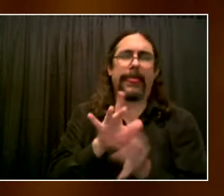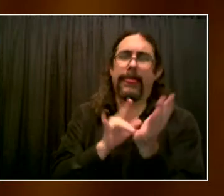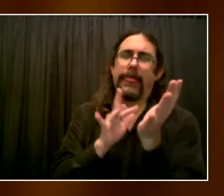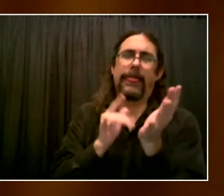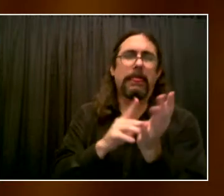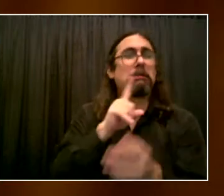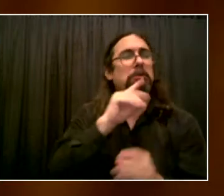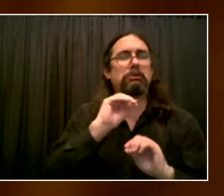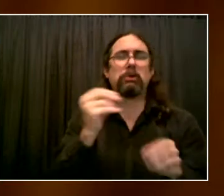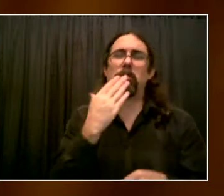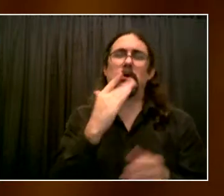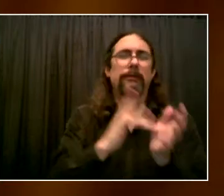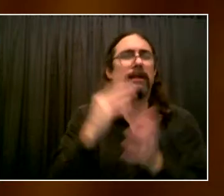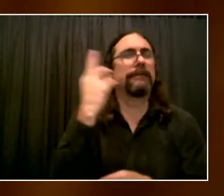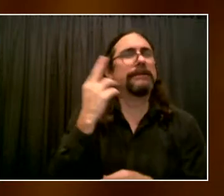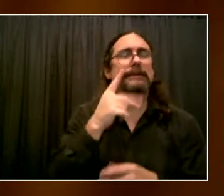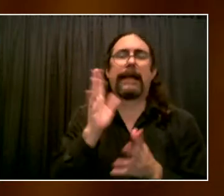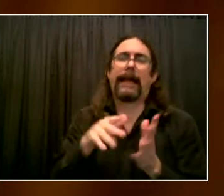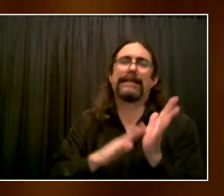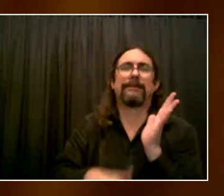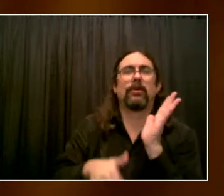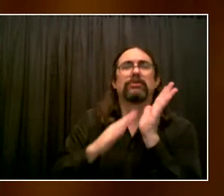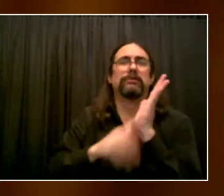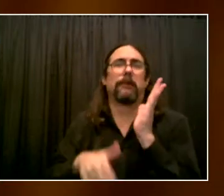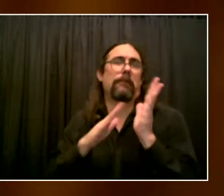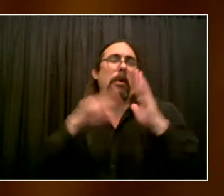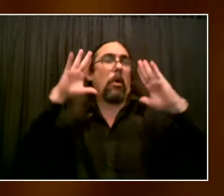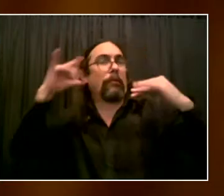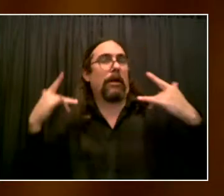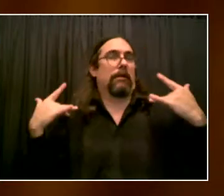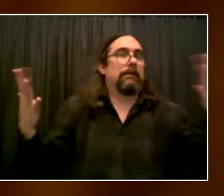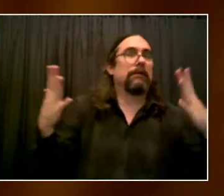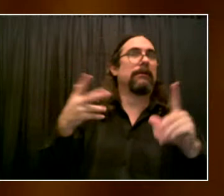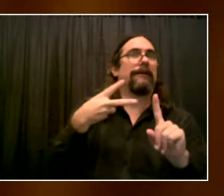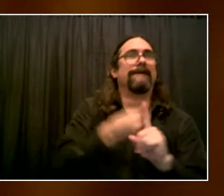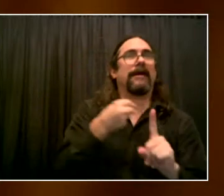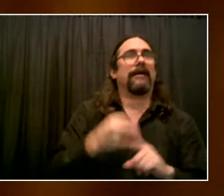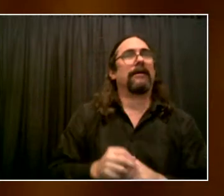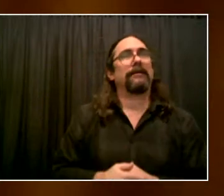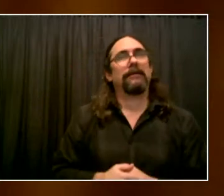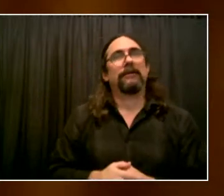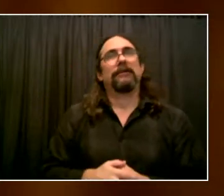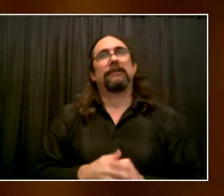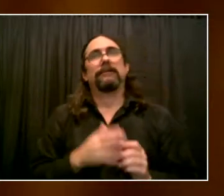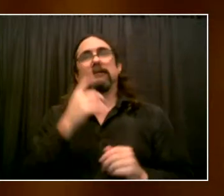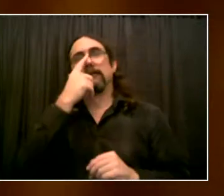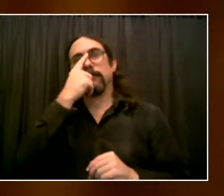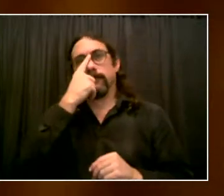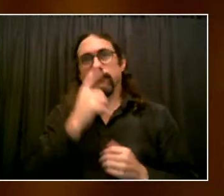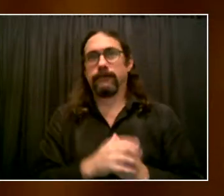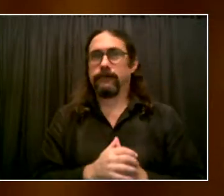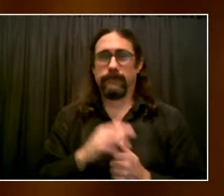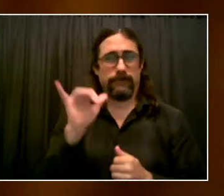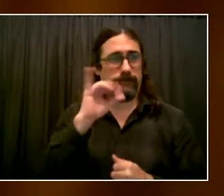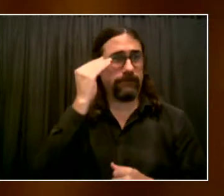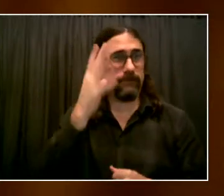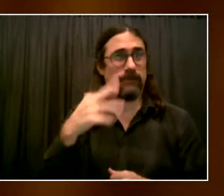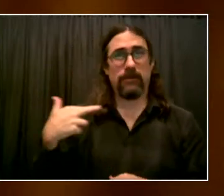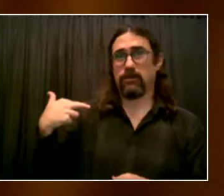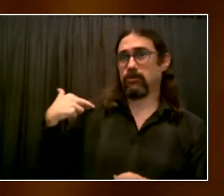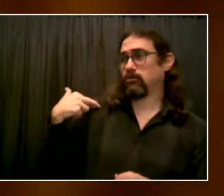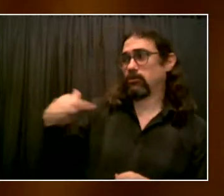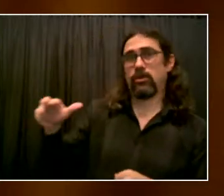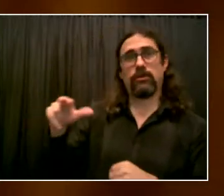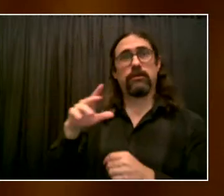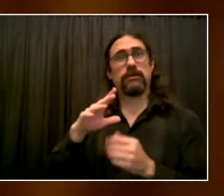Religious objections do not enable you in this country to endanger others. There